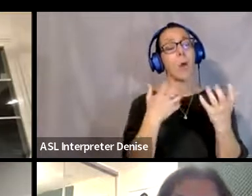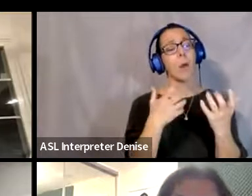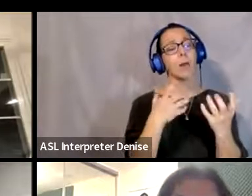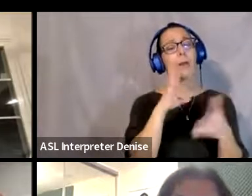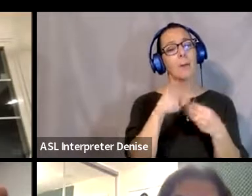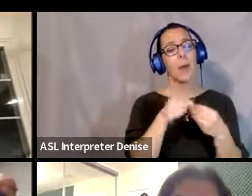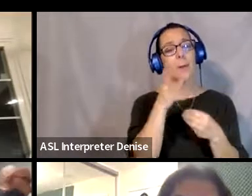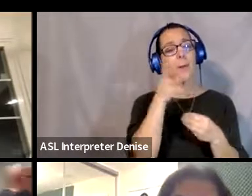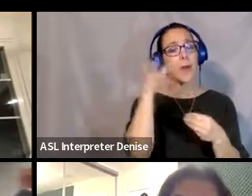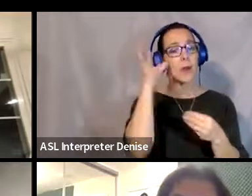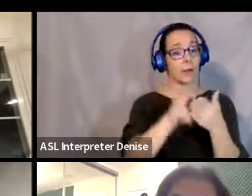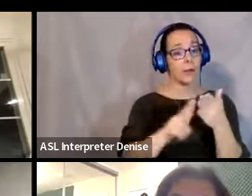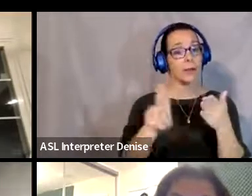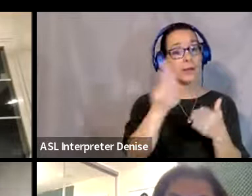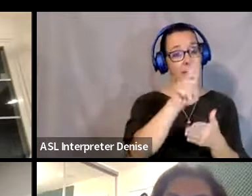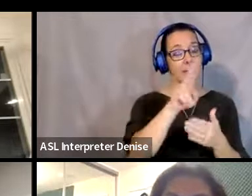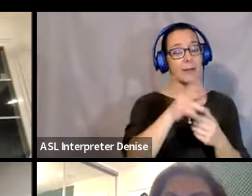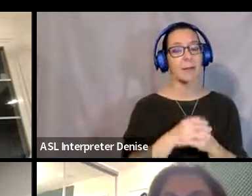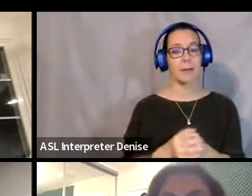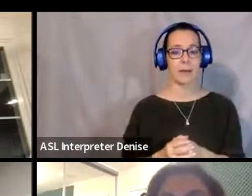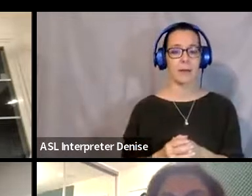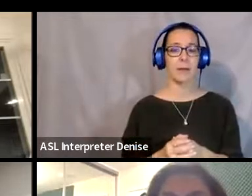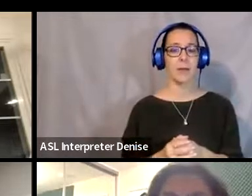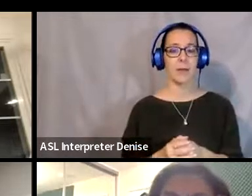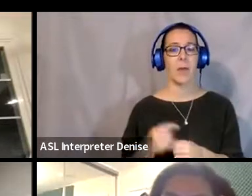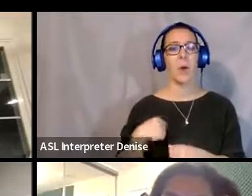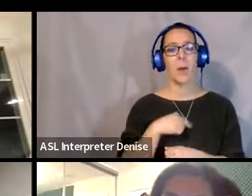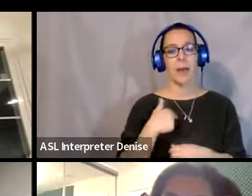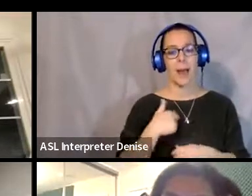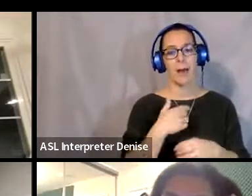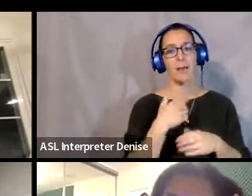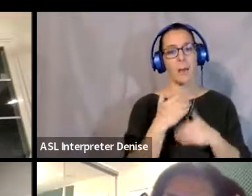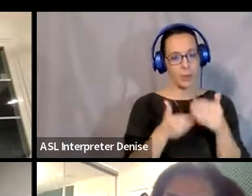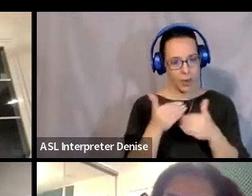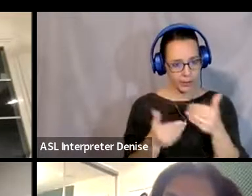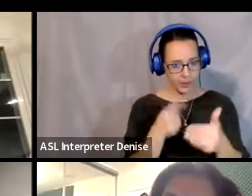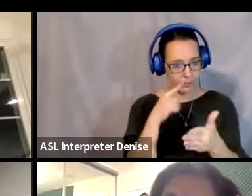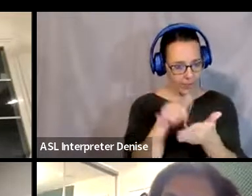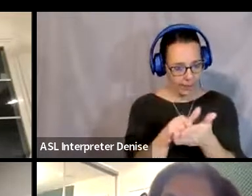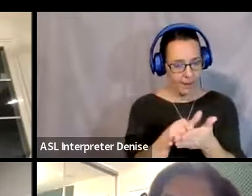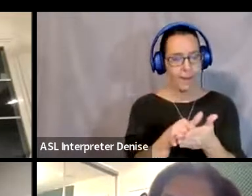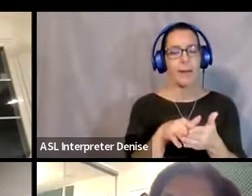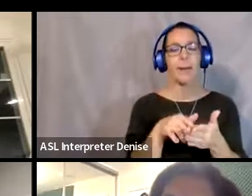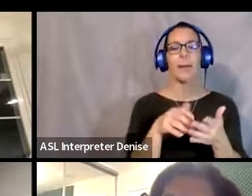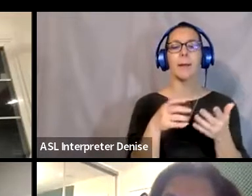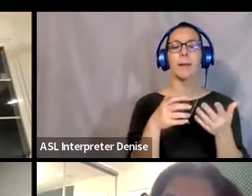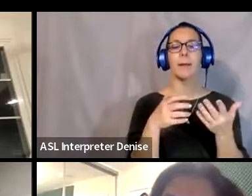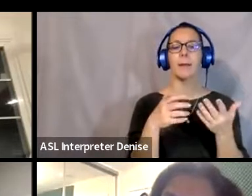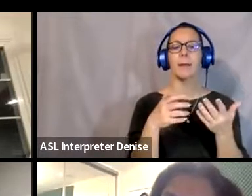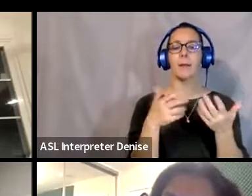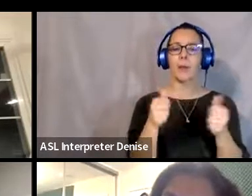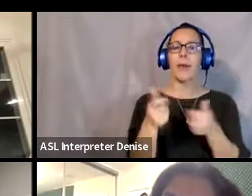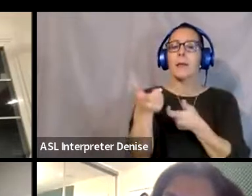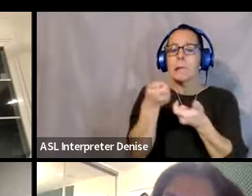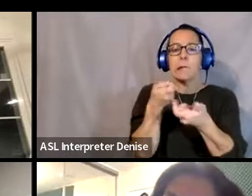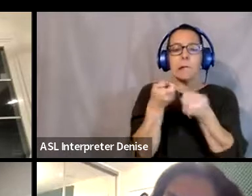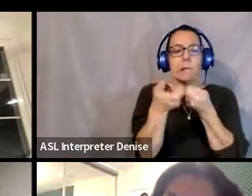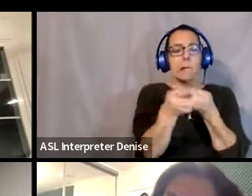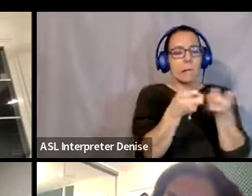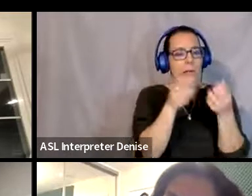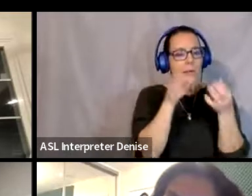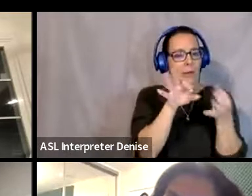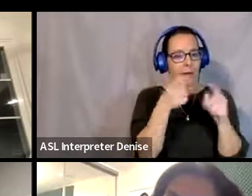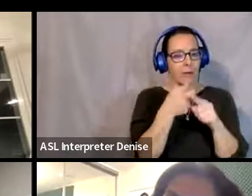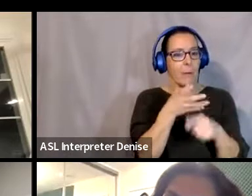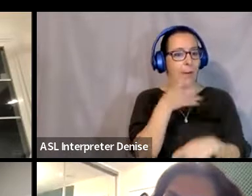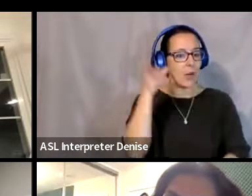parent universities were surveyed. And we have a process for that in terms of getting that input from parents. And we have